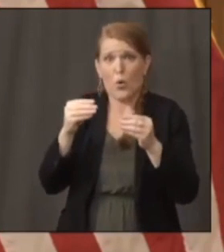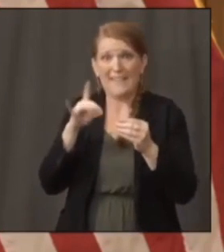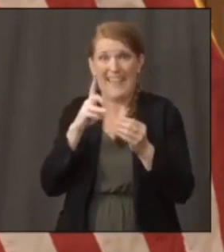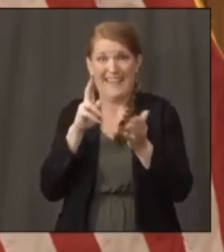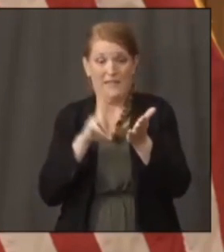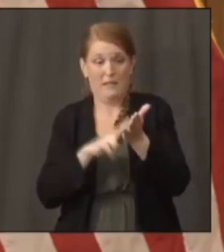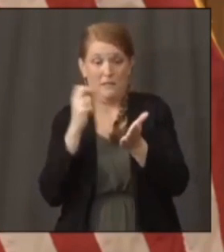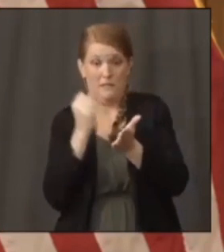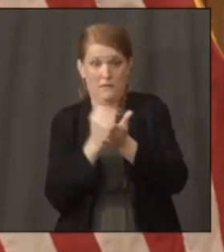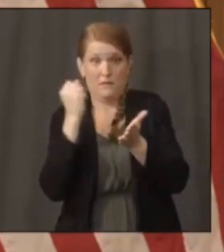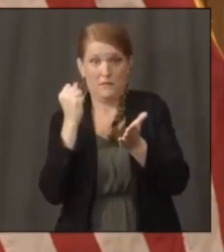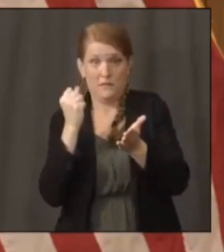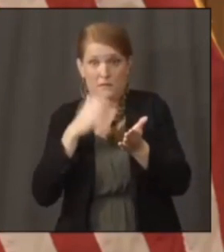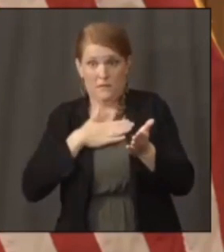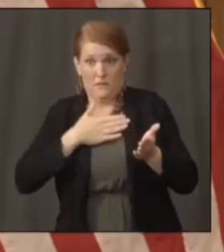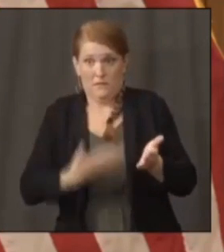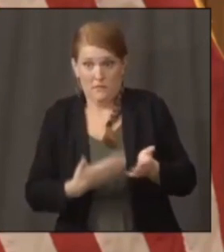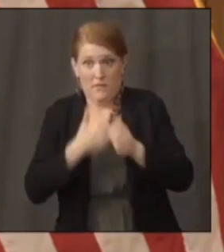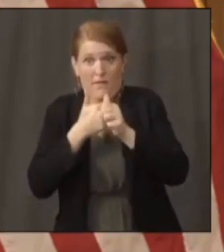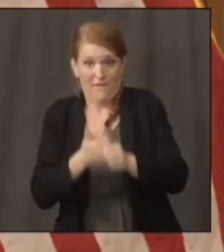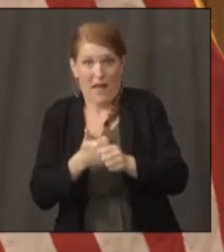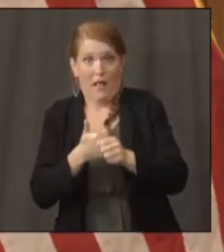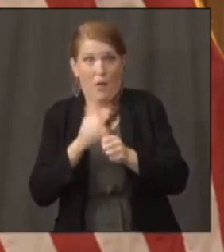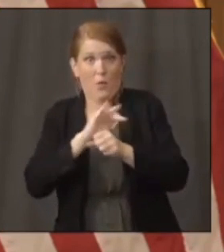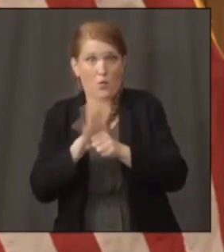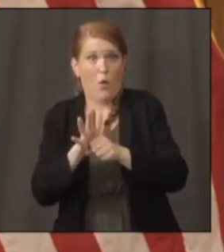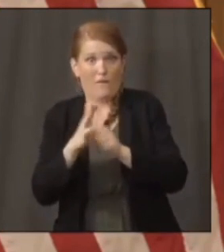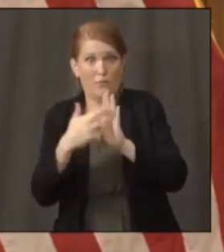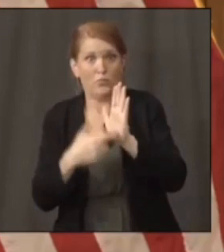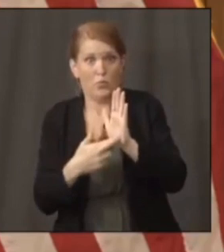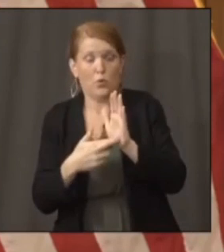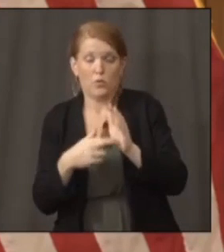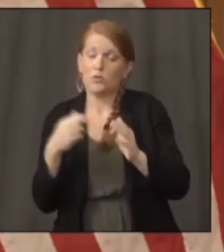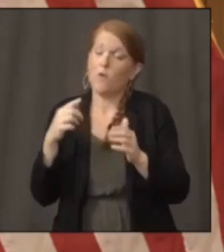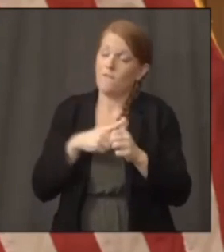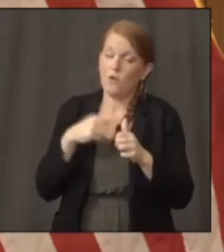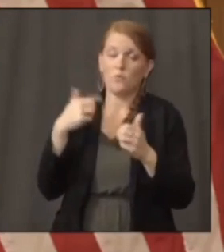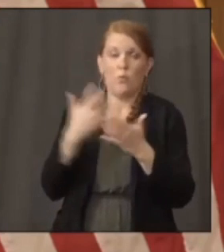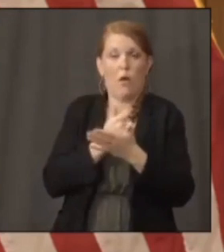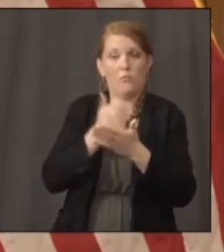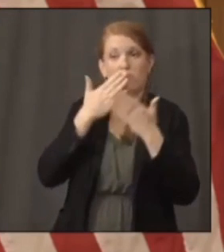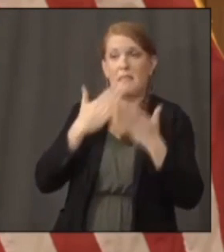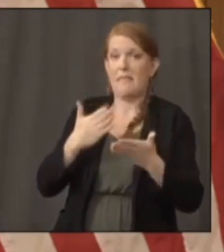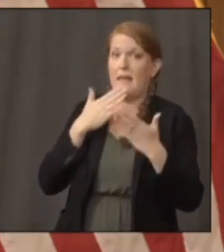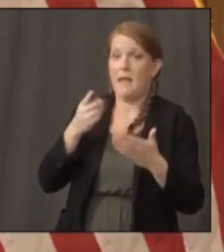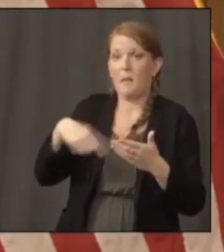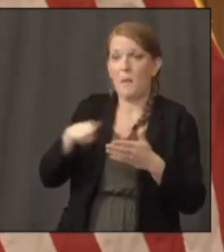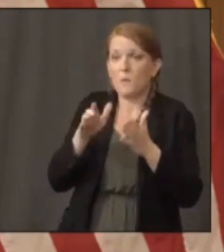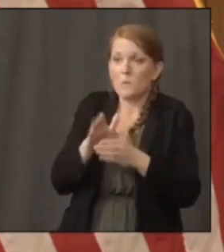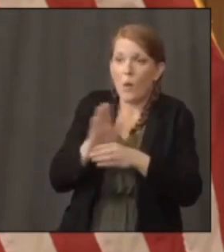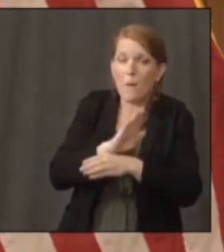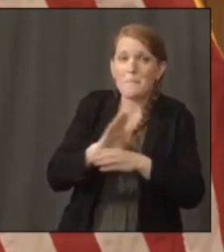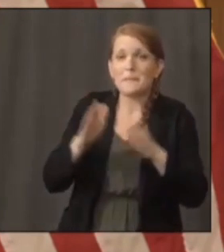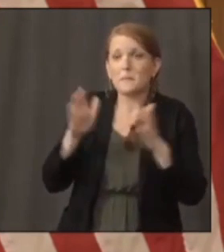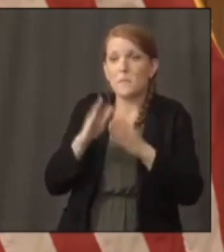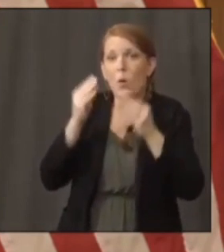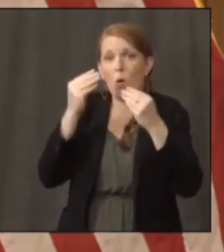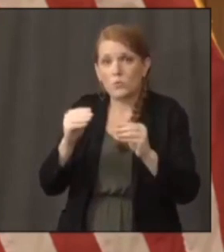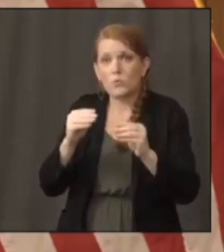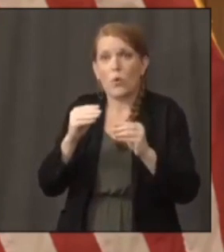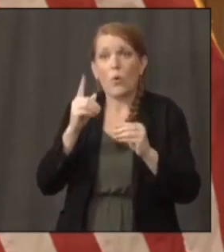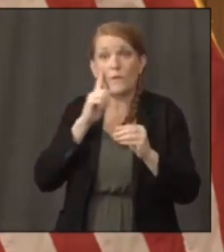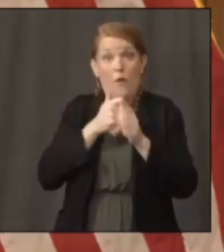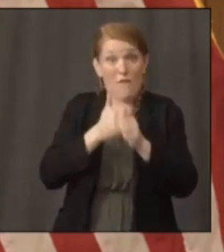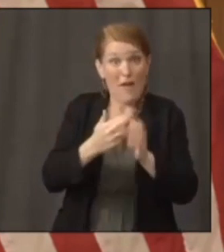COVID-related guidelines. So first and foremost, want to thank those small businesses and those small stores for not only adhering to the